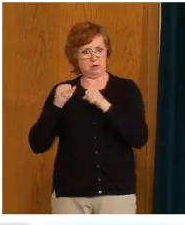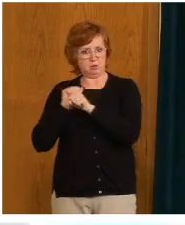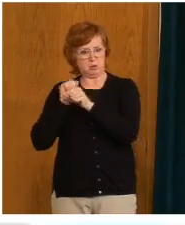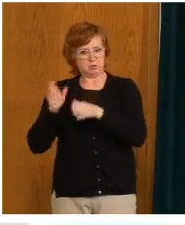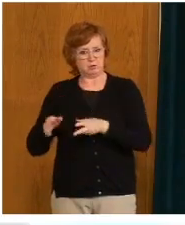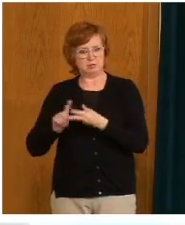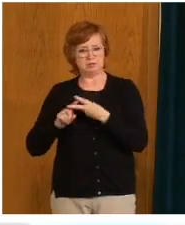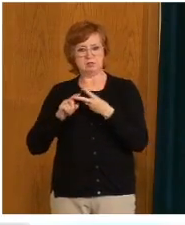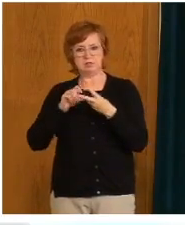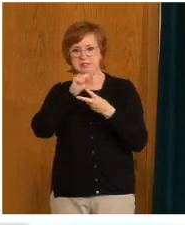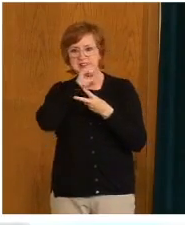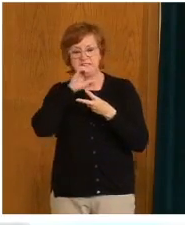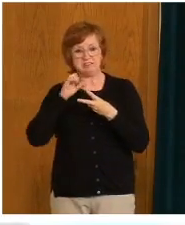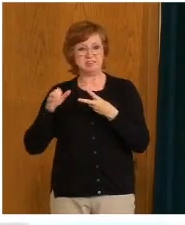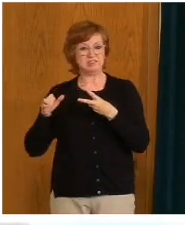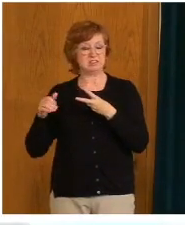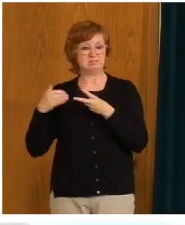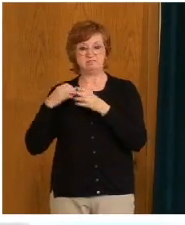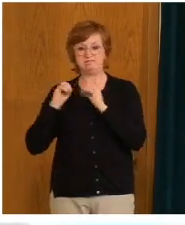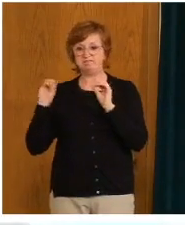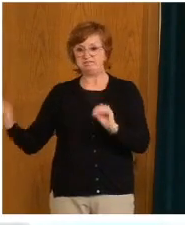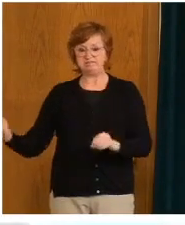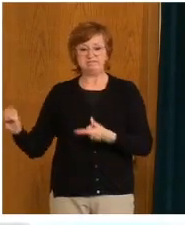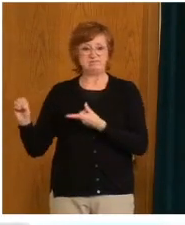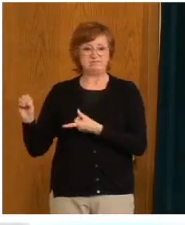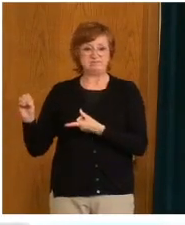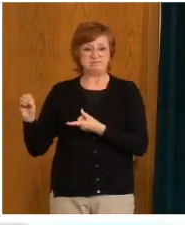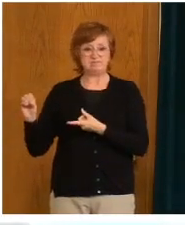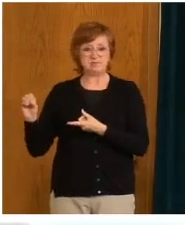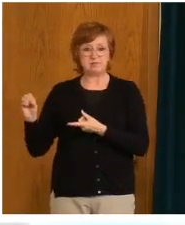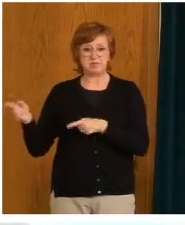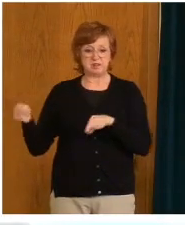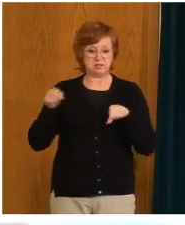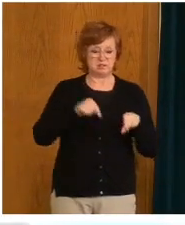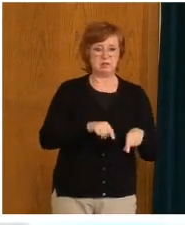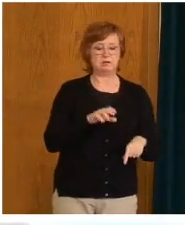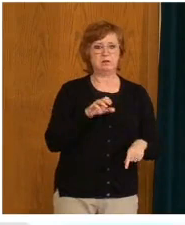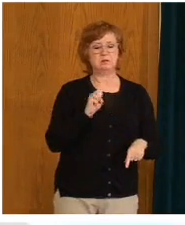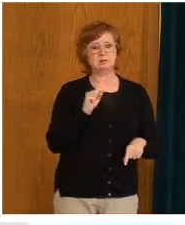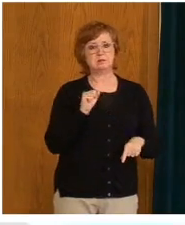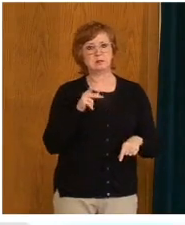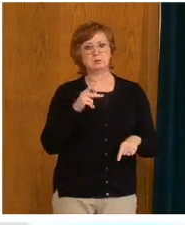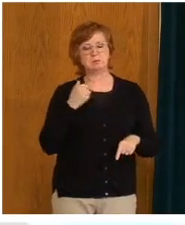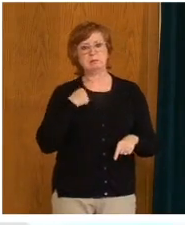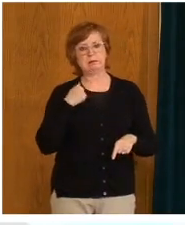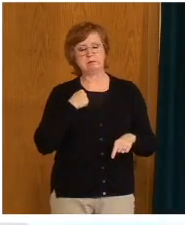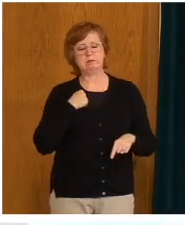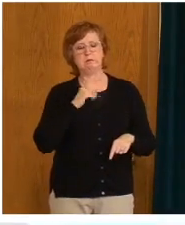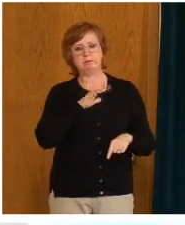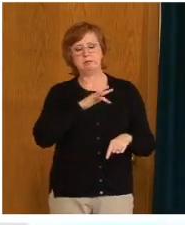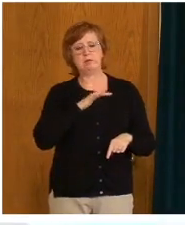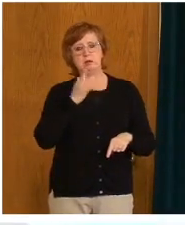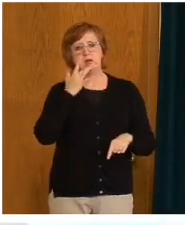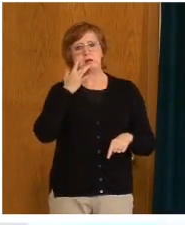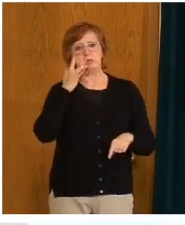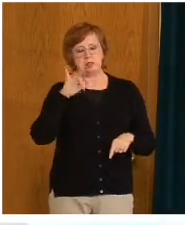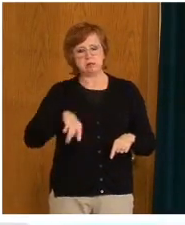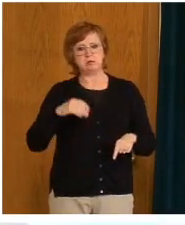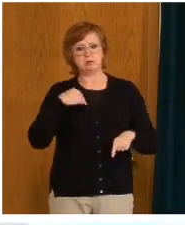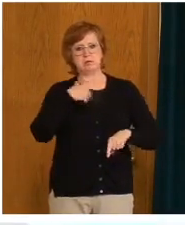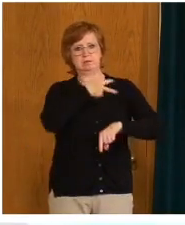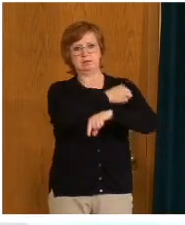poor access to vaccines. So I think we should, really take advantage of this great privilege and complete our